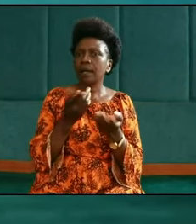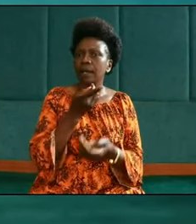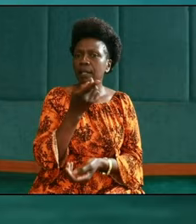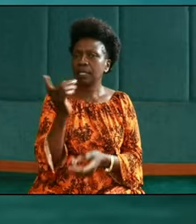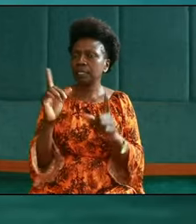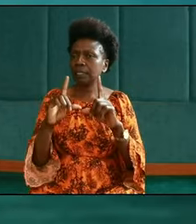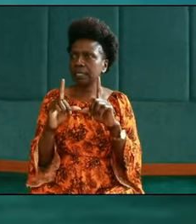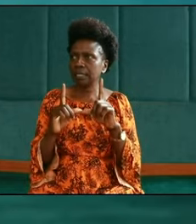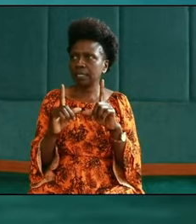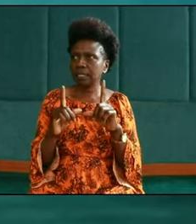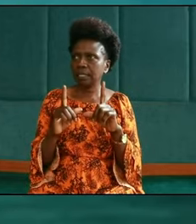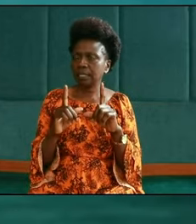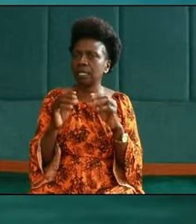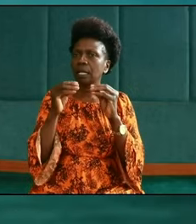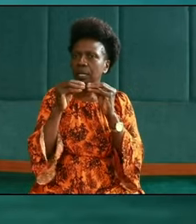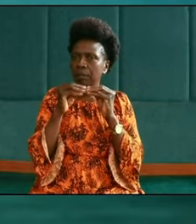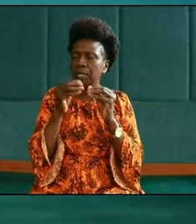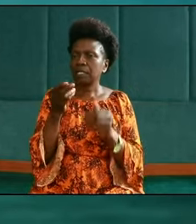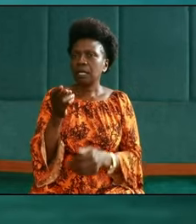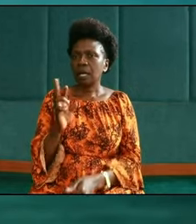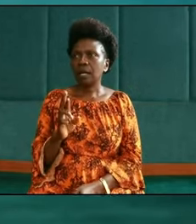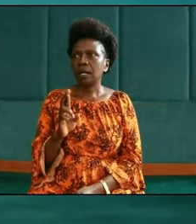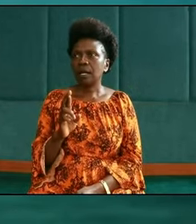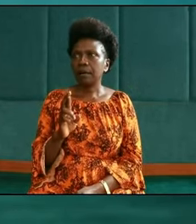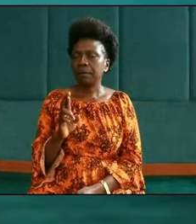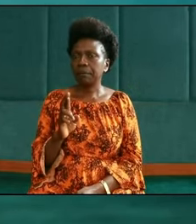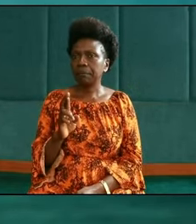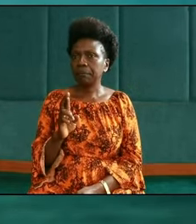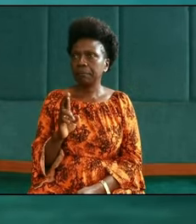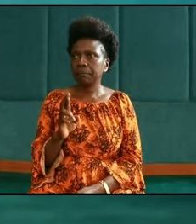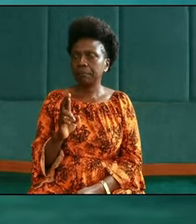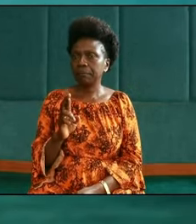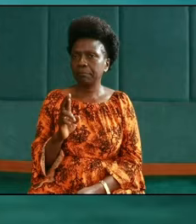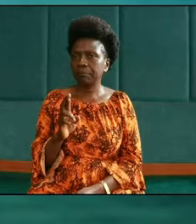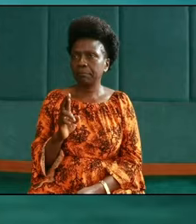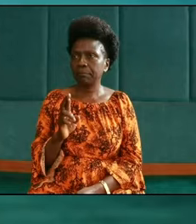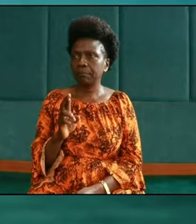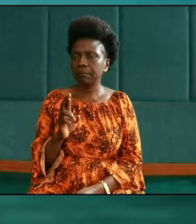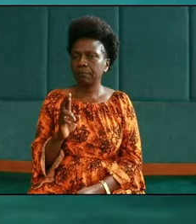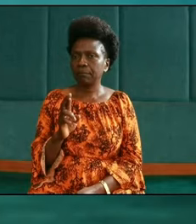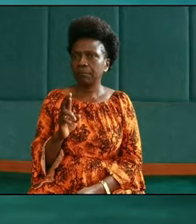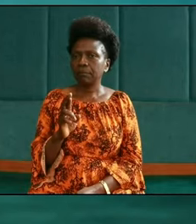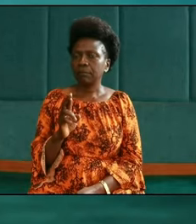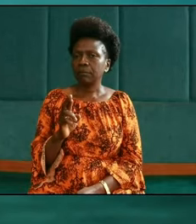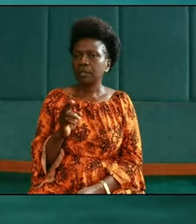these tickets and are supposed, those who have these tickets are supposed to